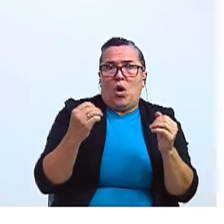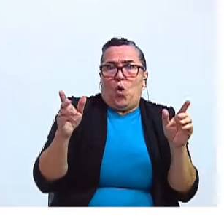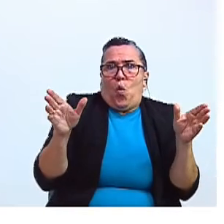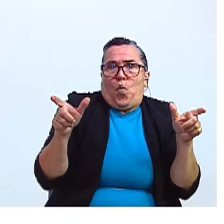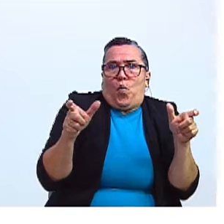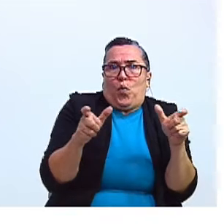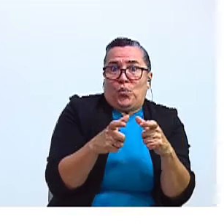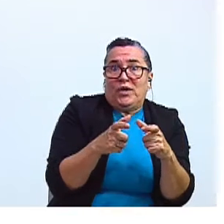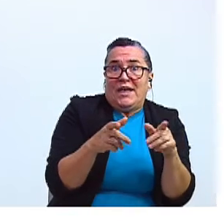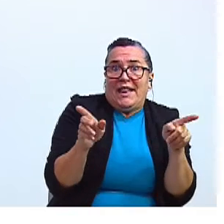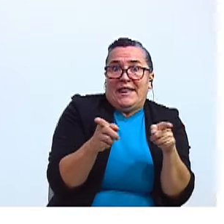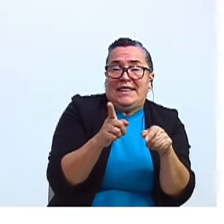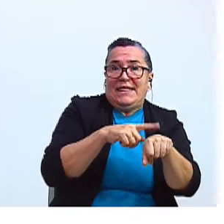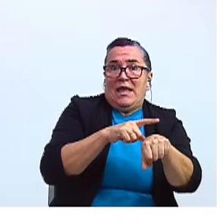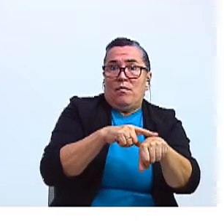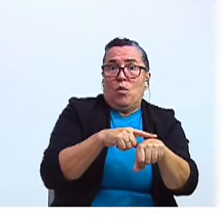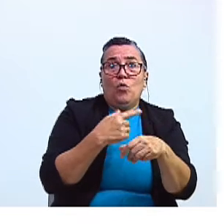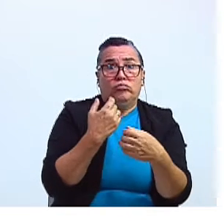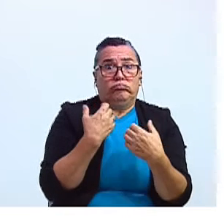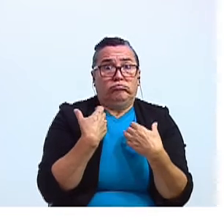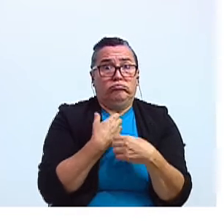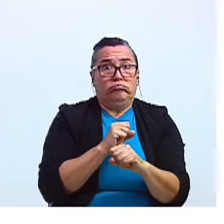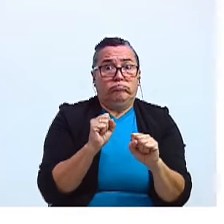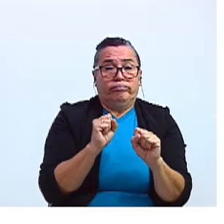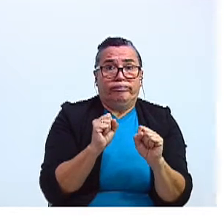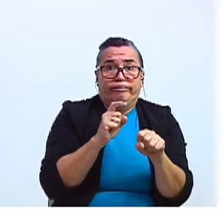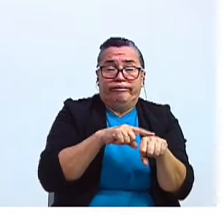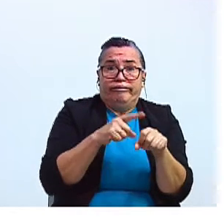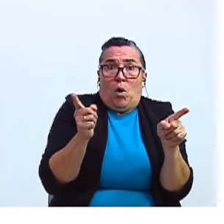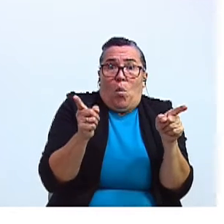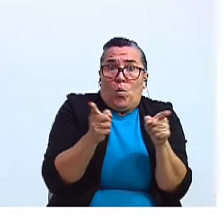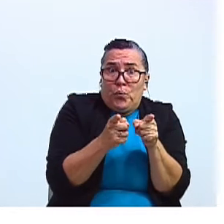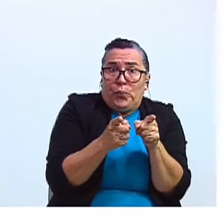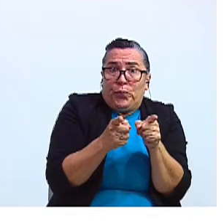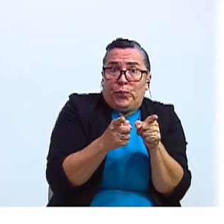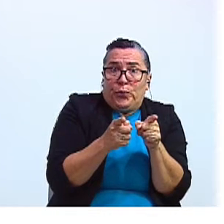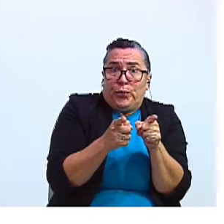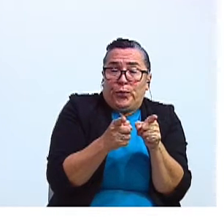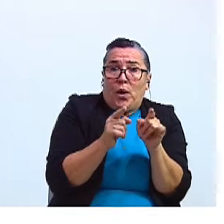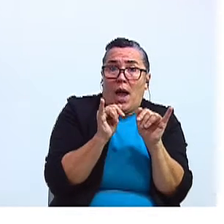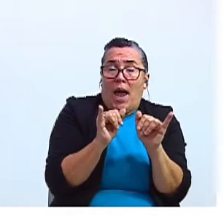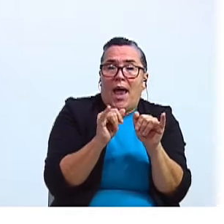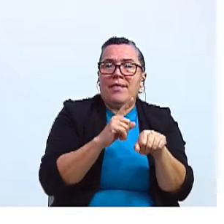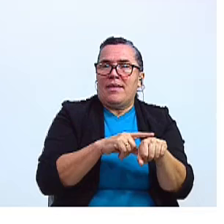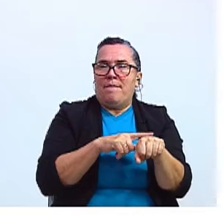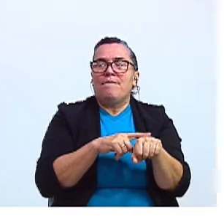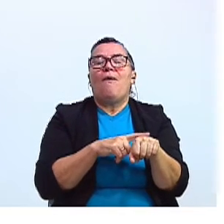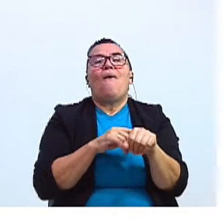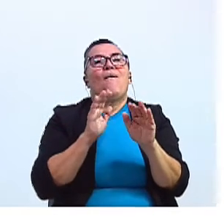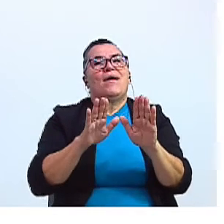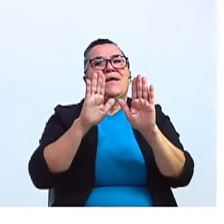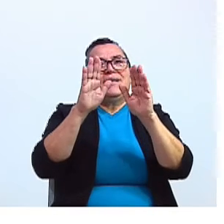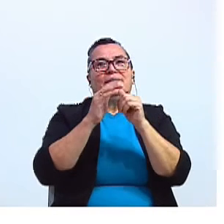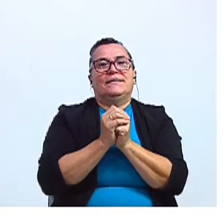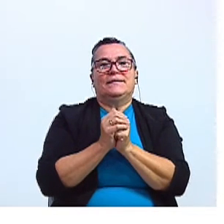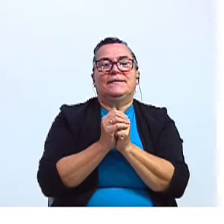Okay, so is it time saving? Repeat. Time saving. Great.